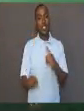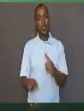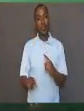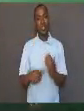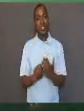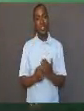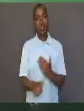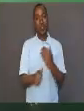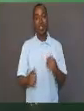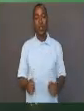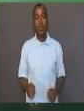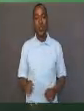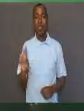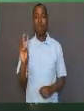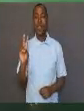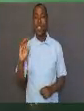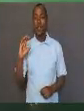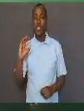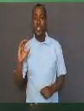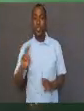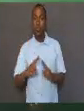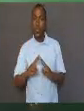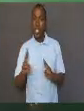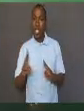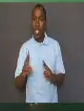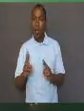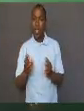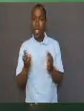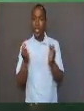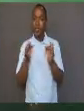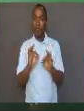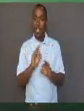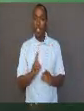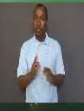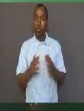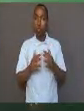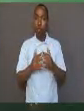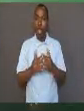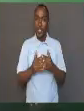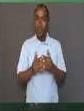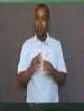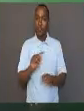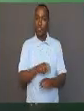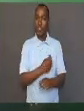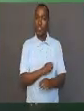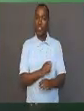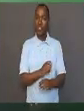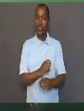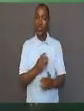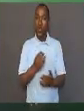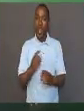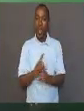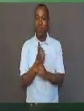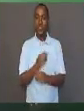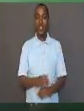Vitamin C is necessary for the formation of connective tissue, so without it,